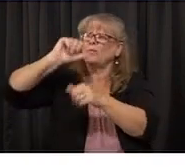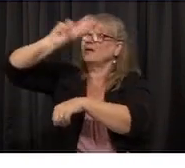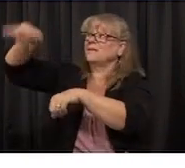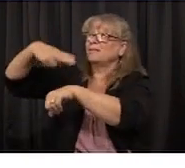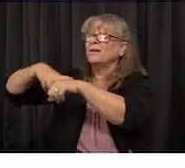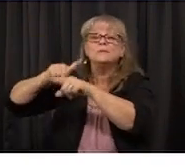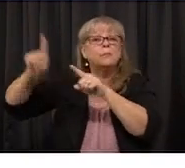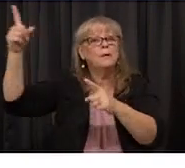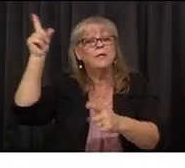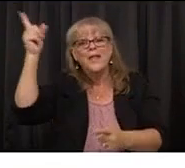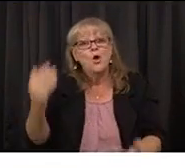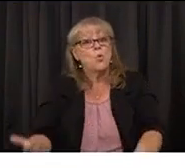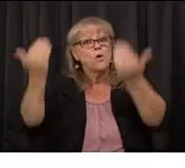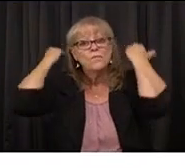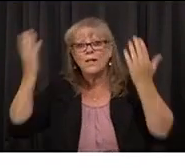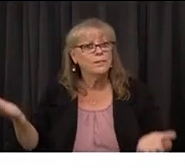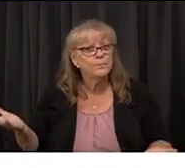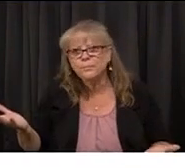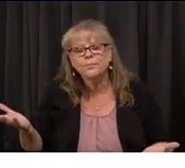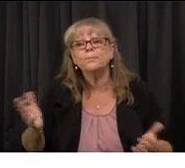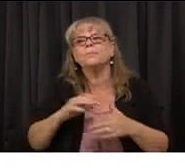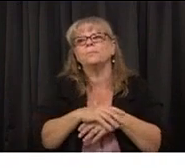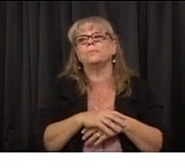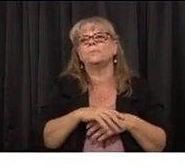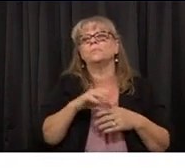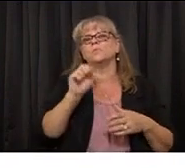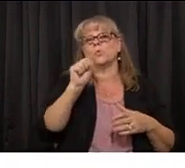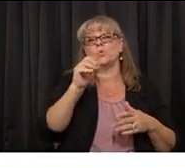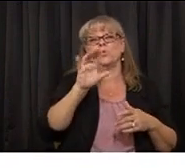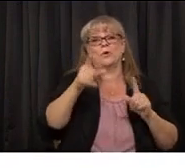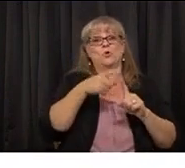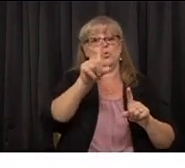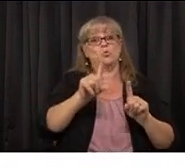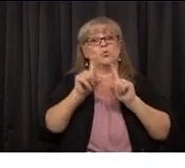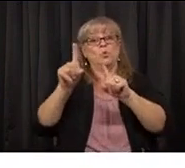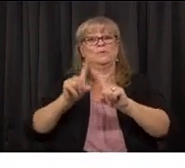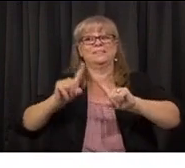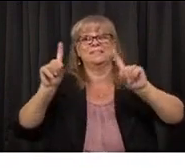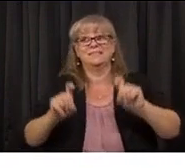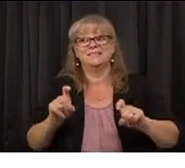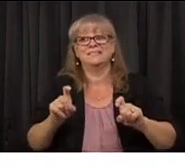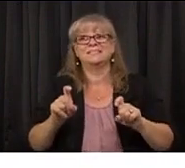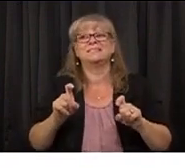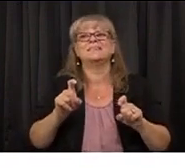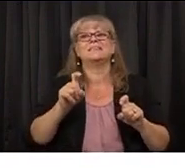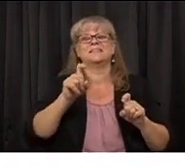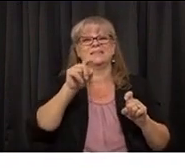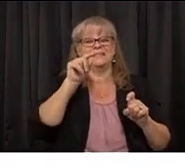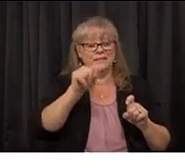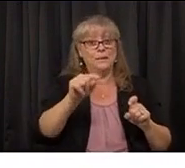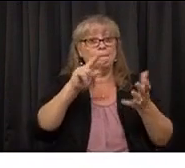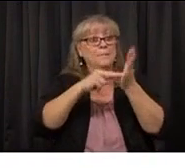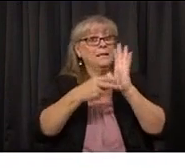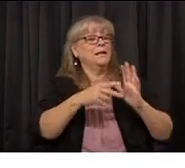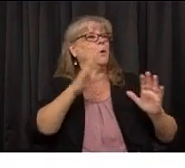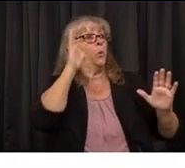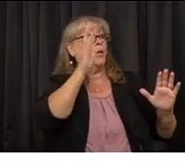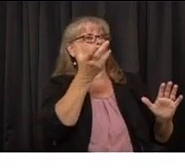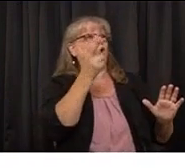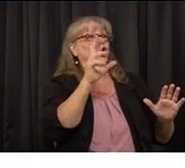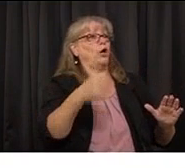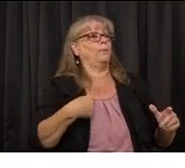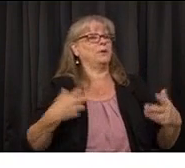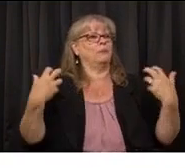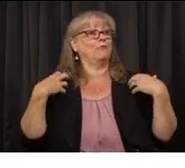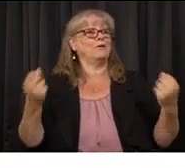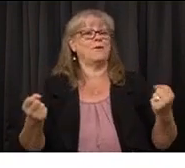reminder, when you get a test, the test itself doesn't cure anything. If you have coronavirus, you have coronavirus whether you get the test or not. So it's